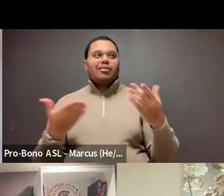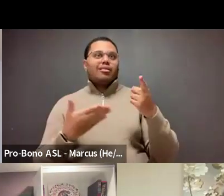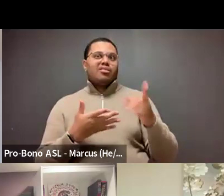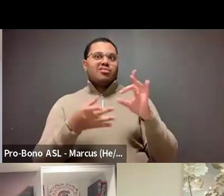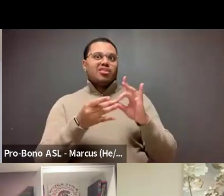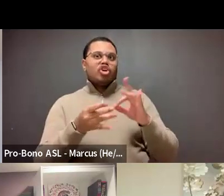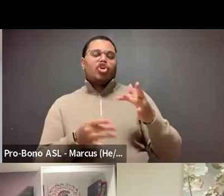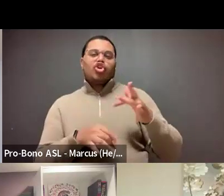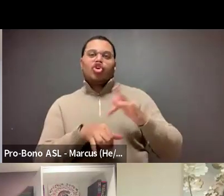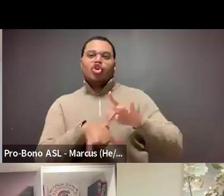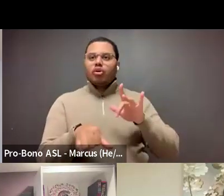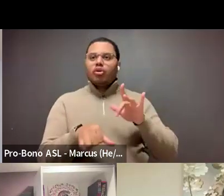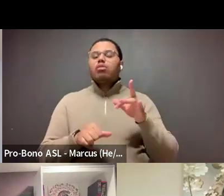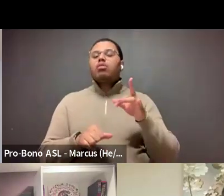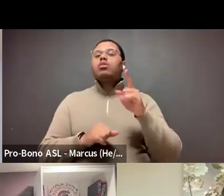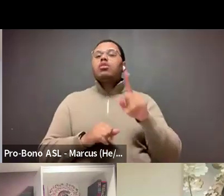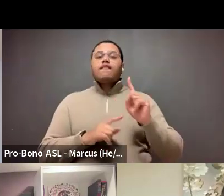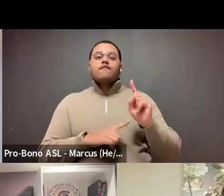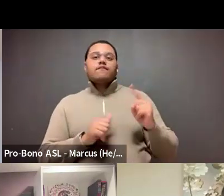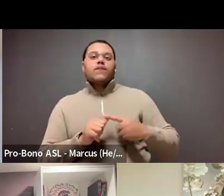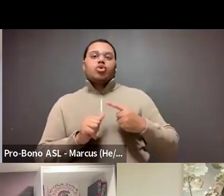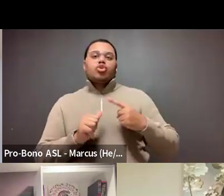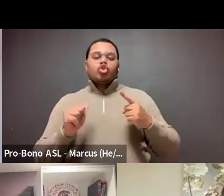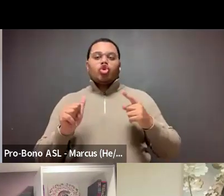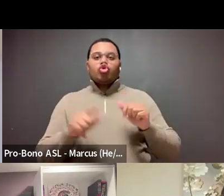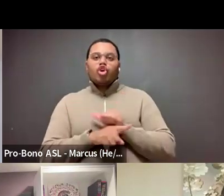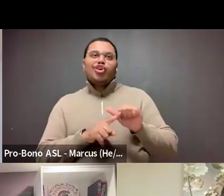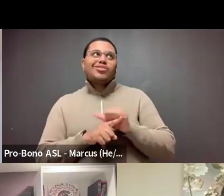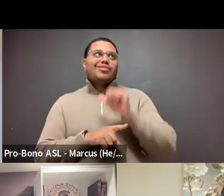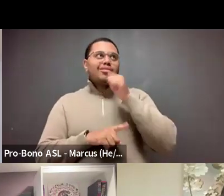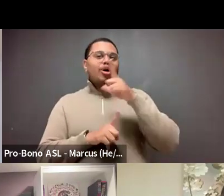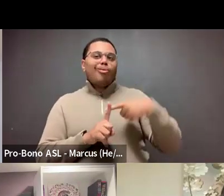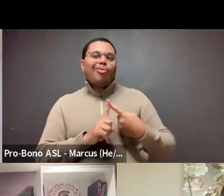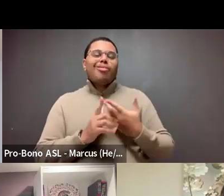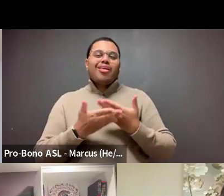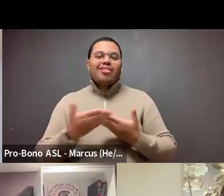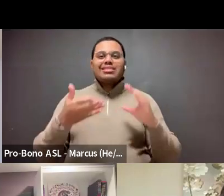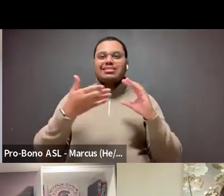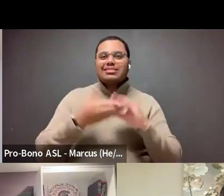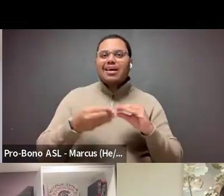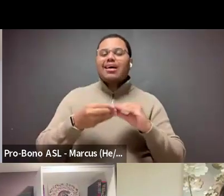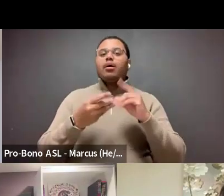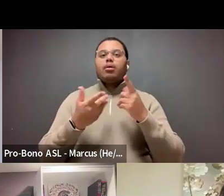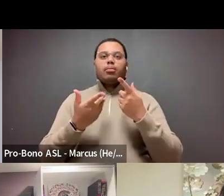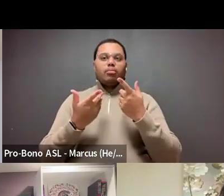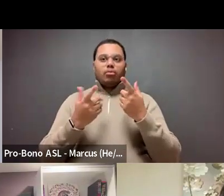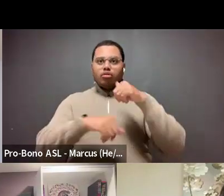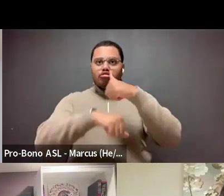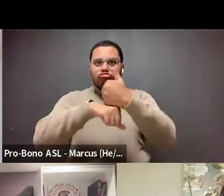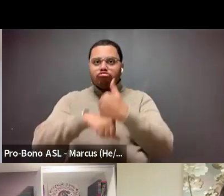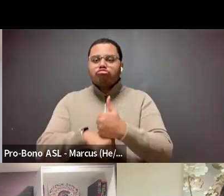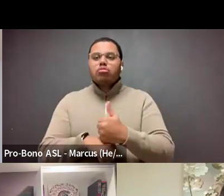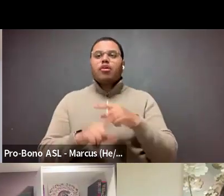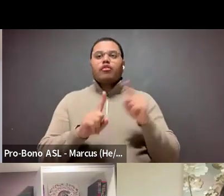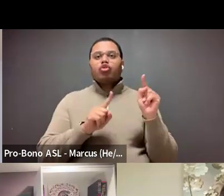about, you know, that first rehearsal, it's not only the things that are said and the language that's established, but I've gone into rooms where people